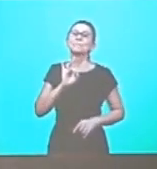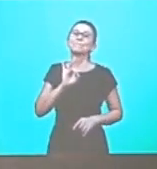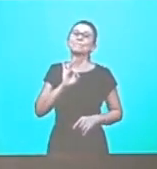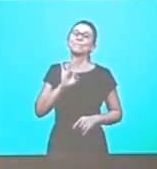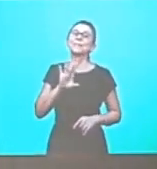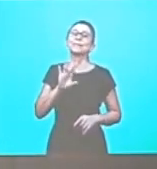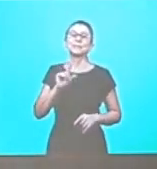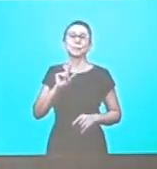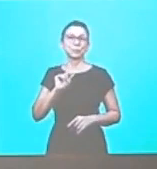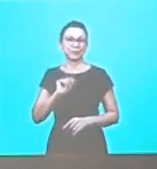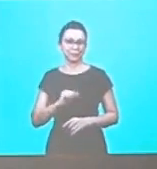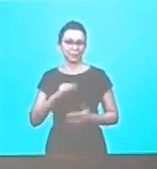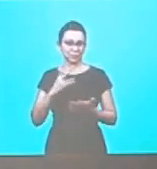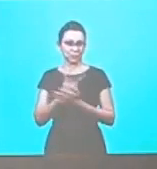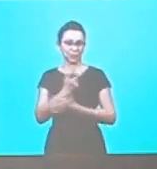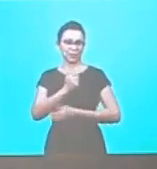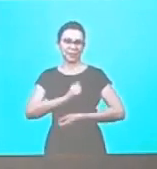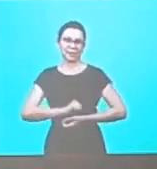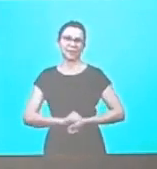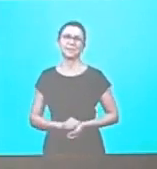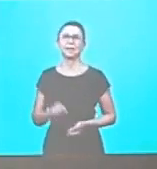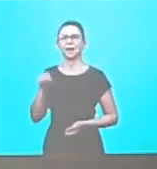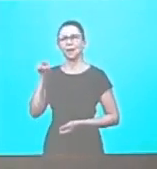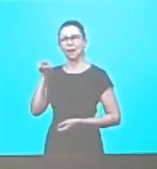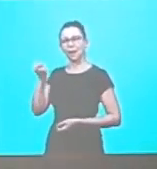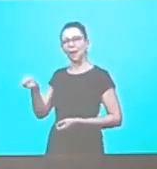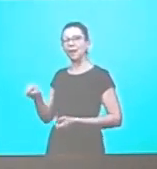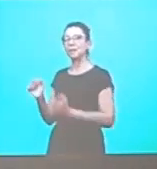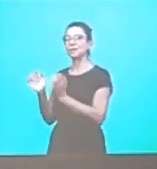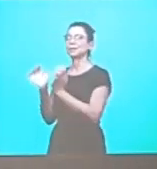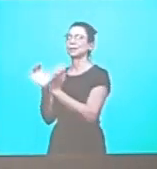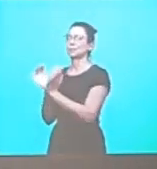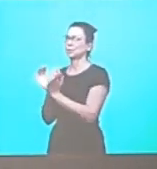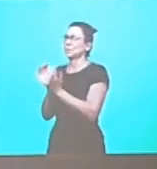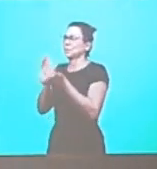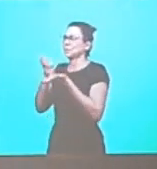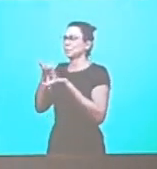And you know what happened when they heard this cry? They went to go meet him.